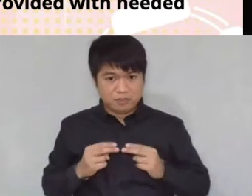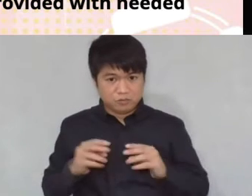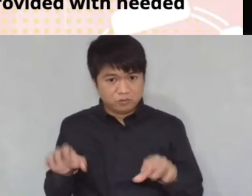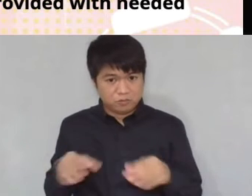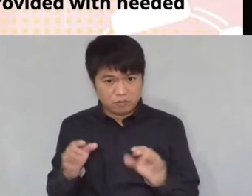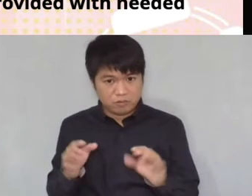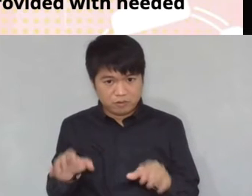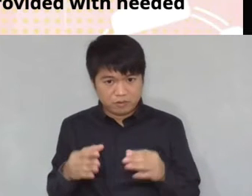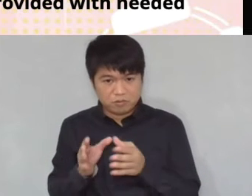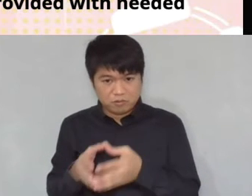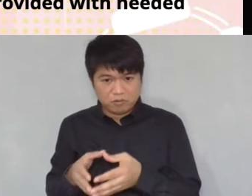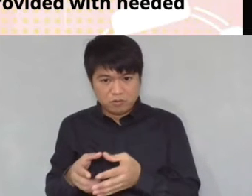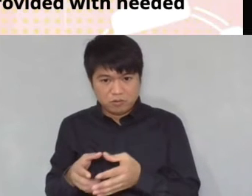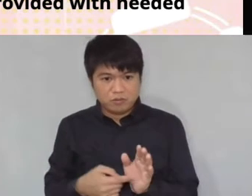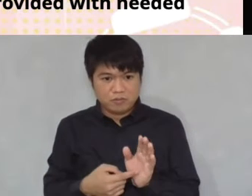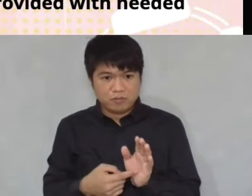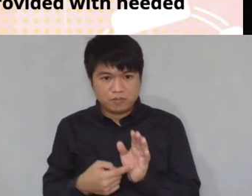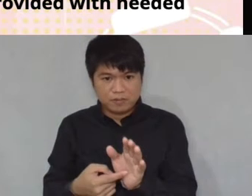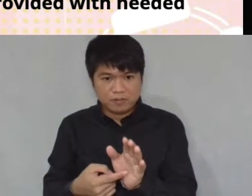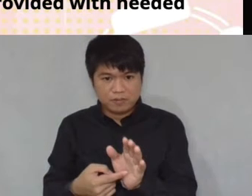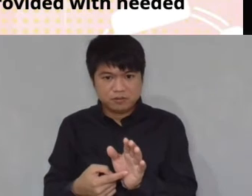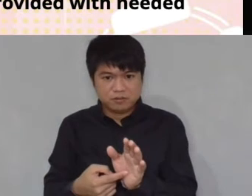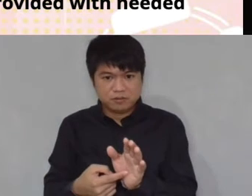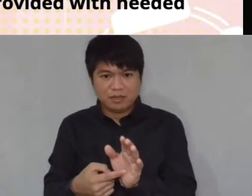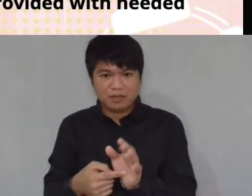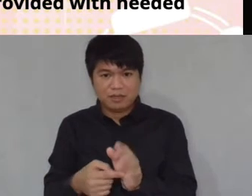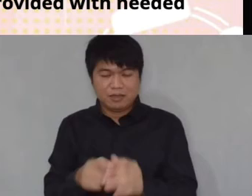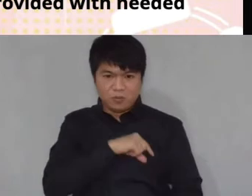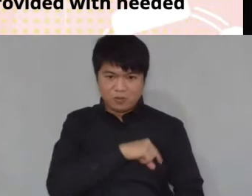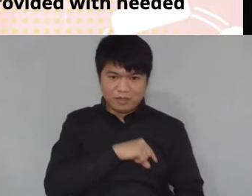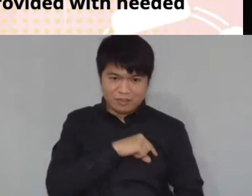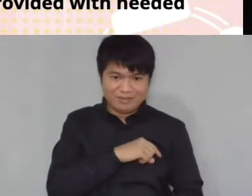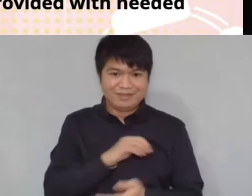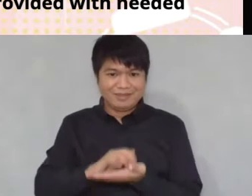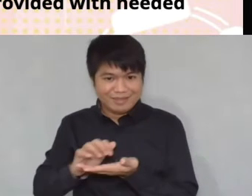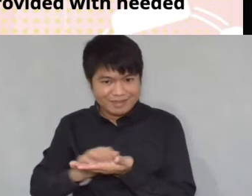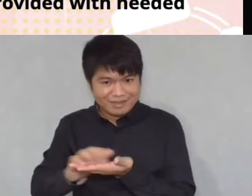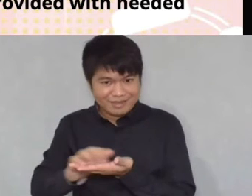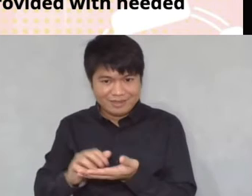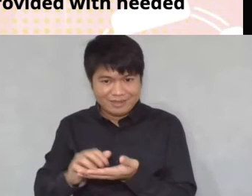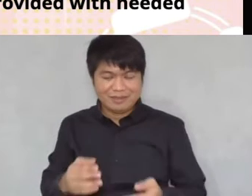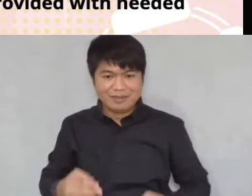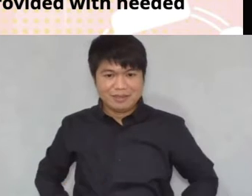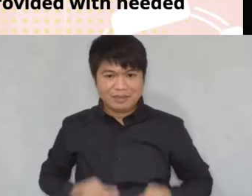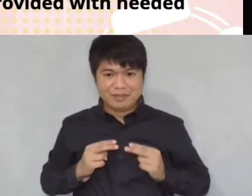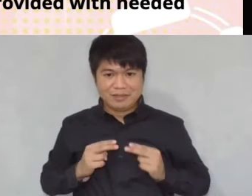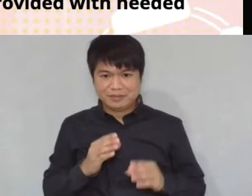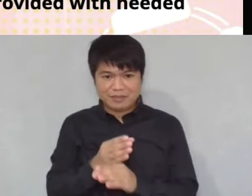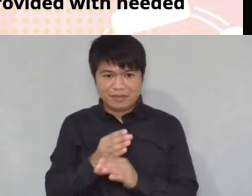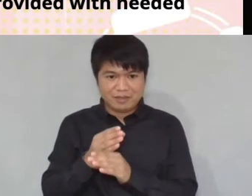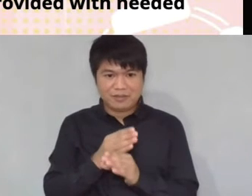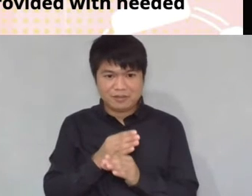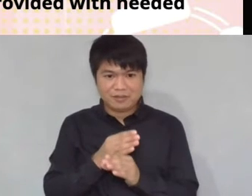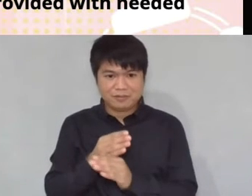provide quality health care at all levels, it was all in the context of providing them in face-to-face encounters